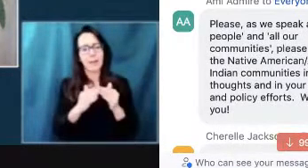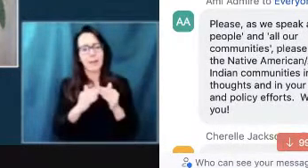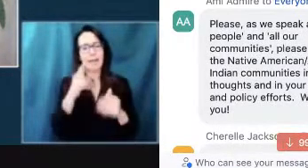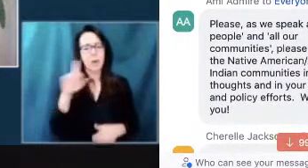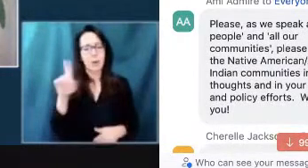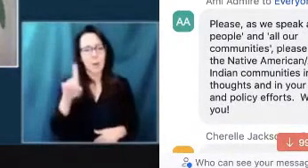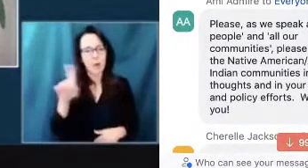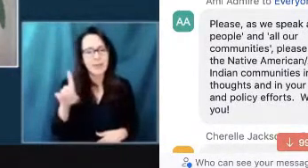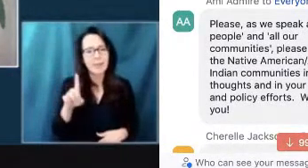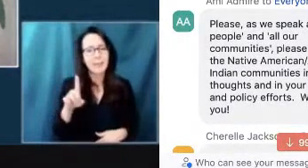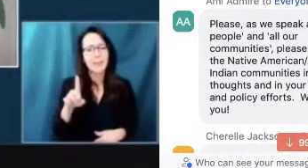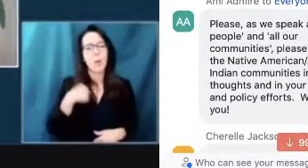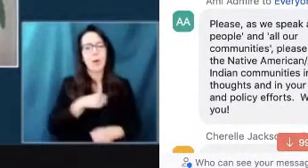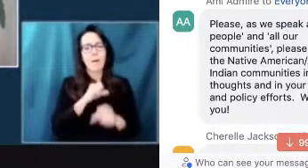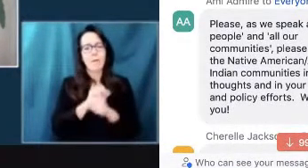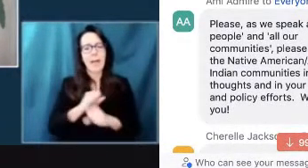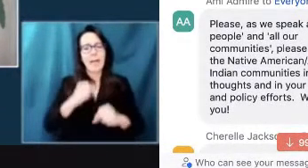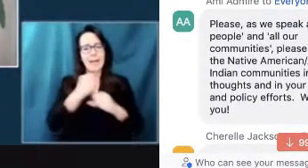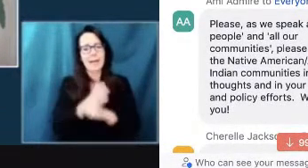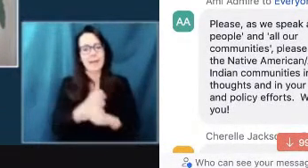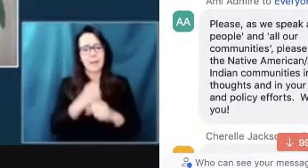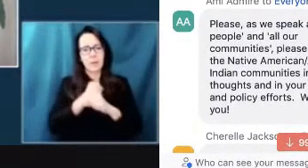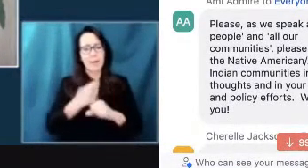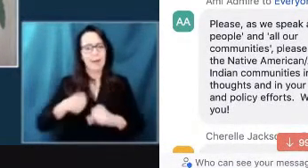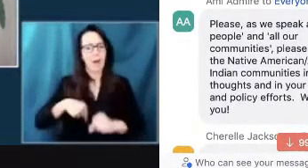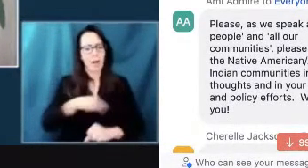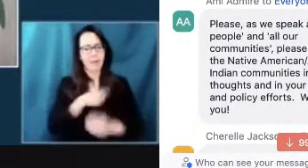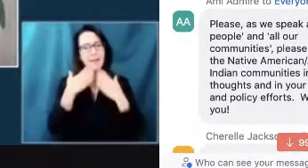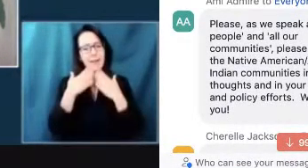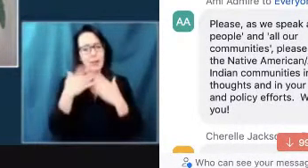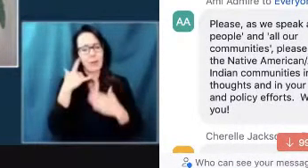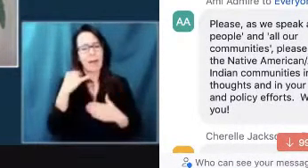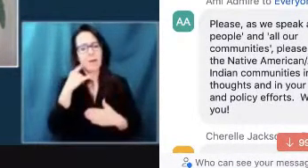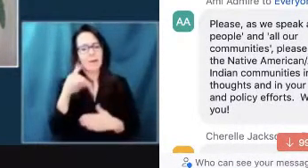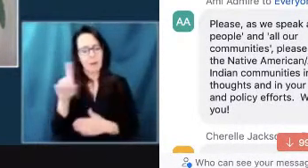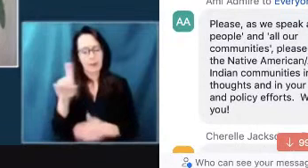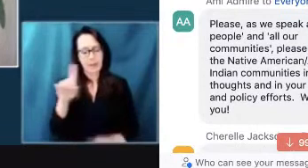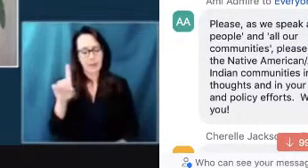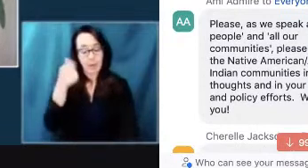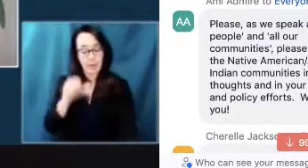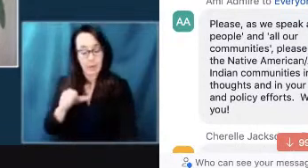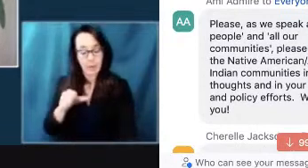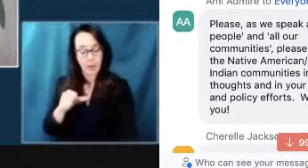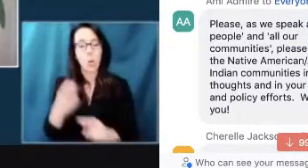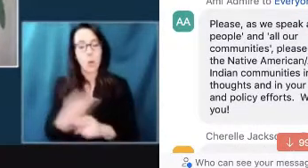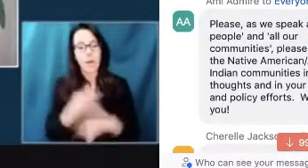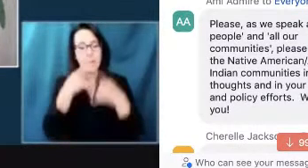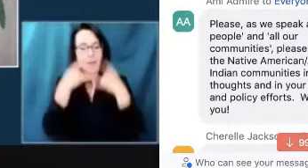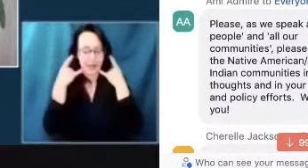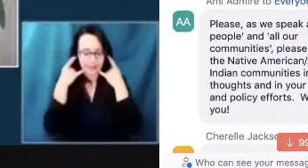to protect us. Thank you, California Democrats. Remember to mask up.